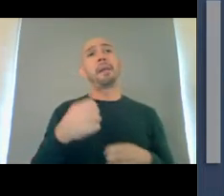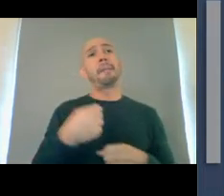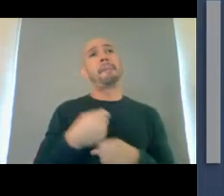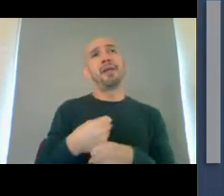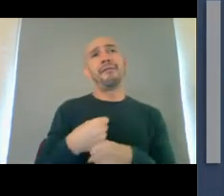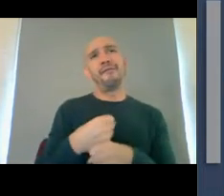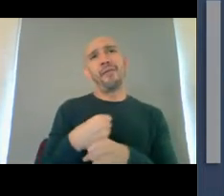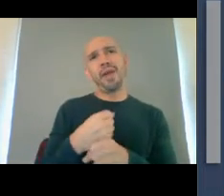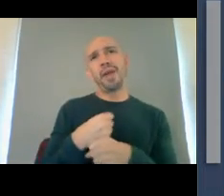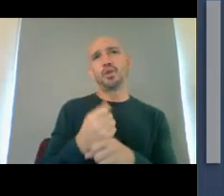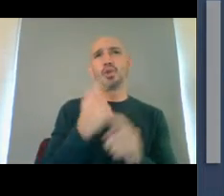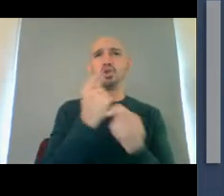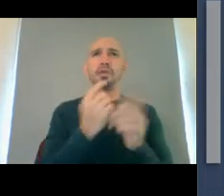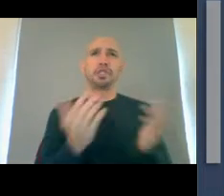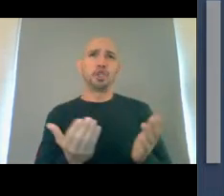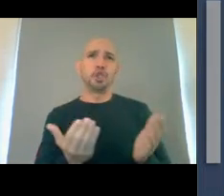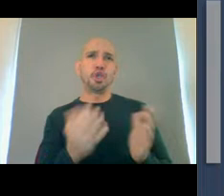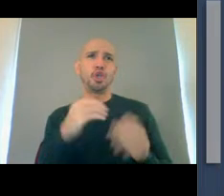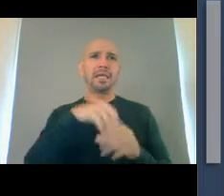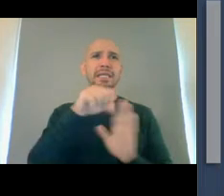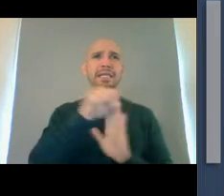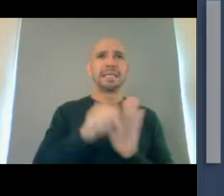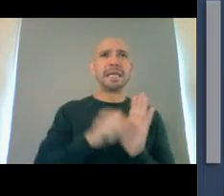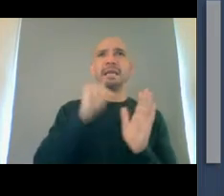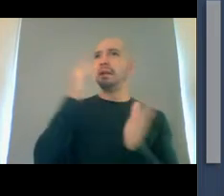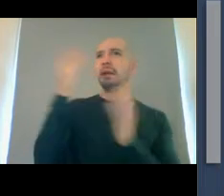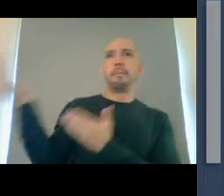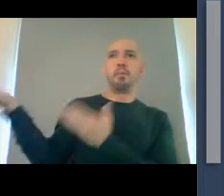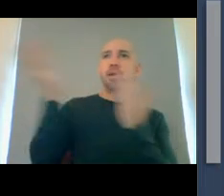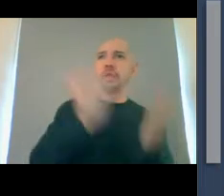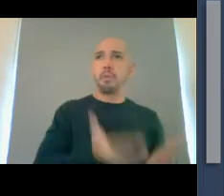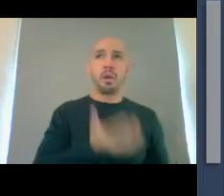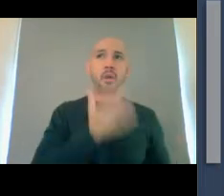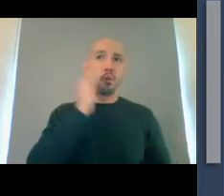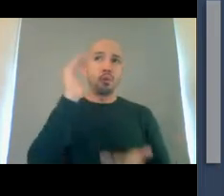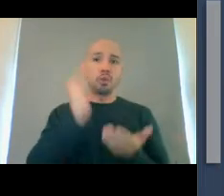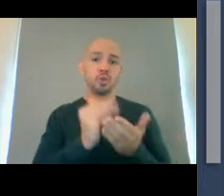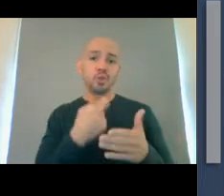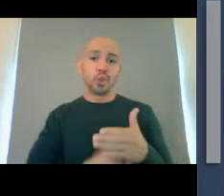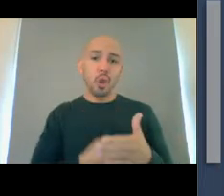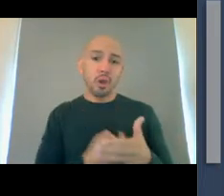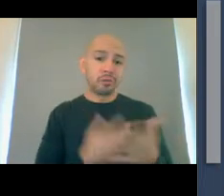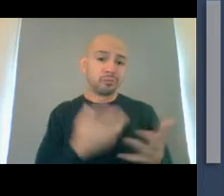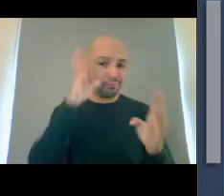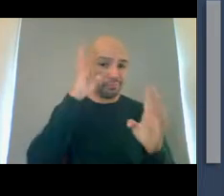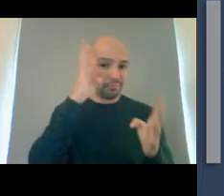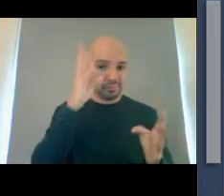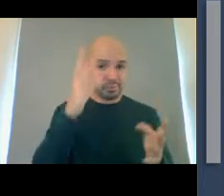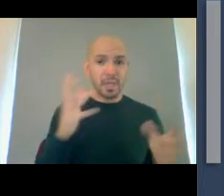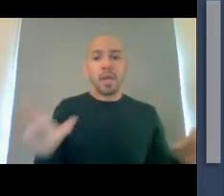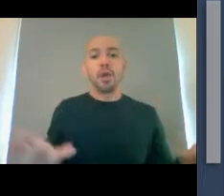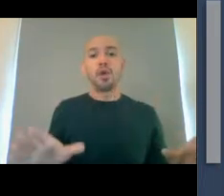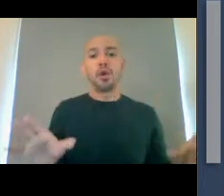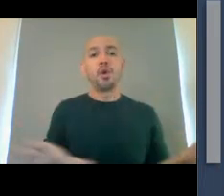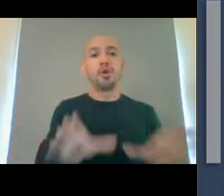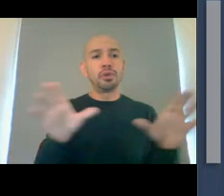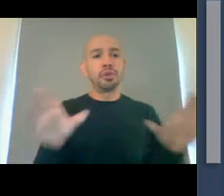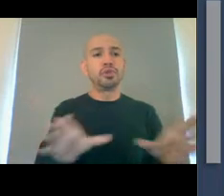those trucks here instead of bringing them in might lessen some of the costs so encouraging manufacturing is also